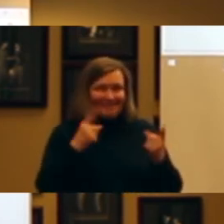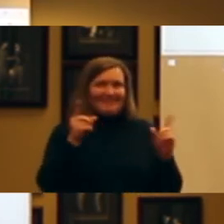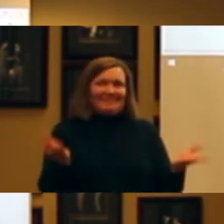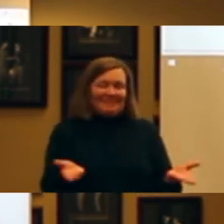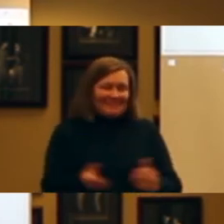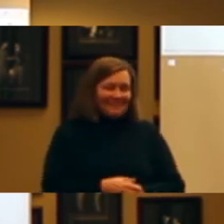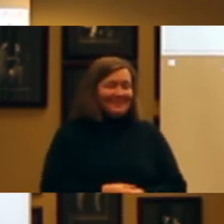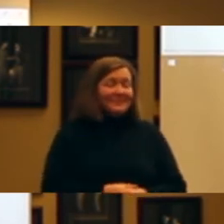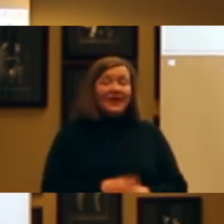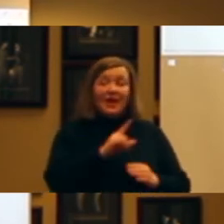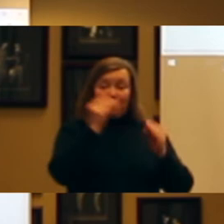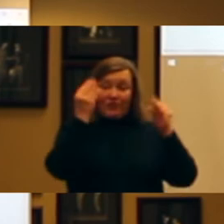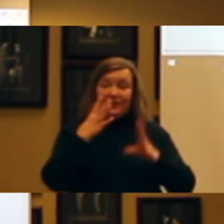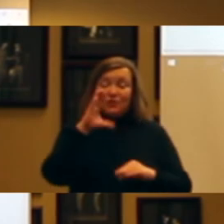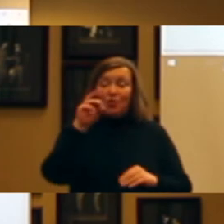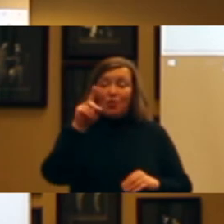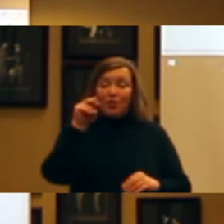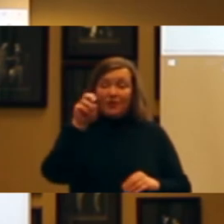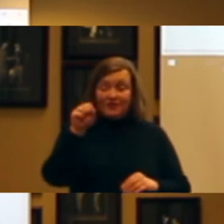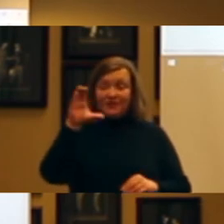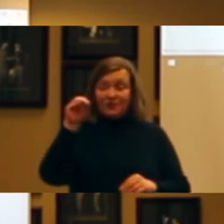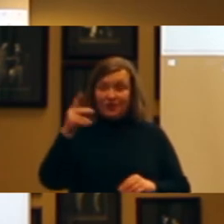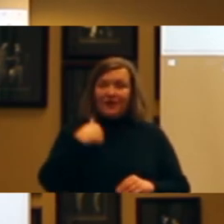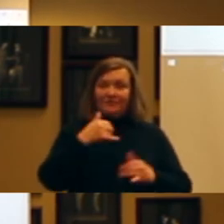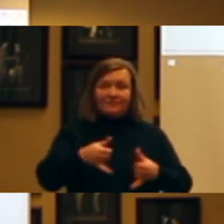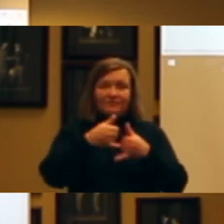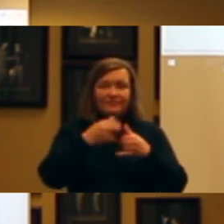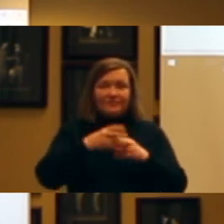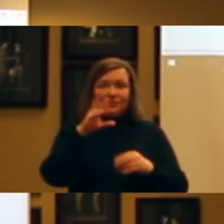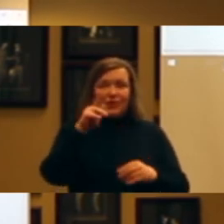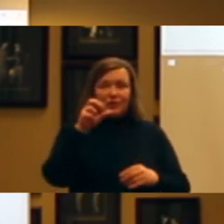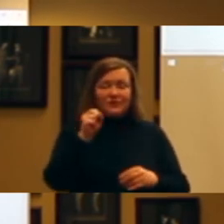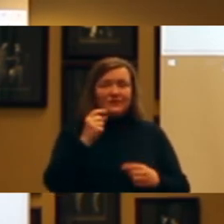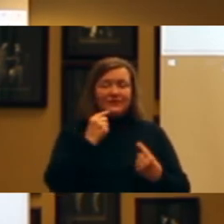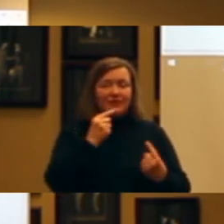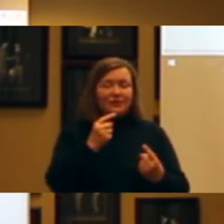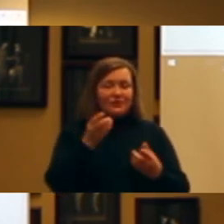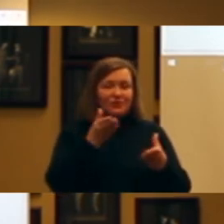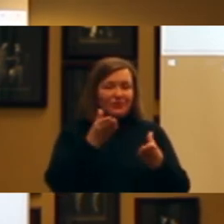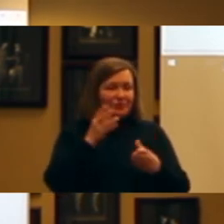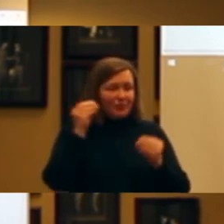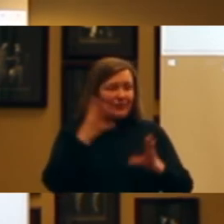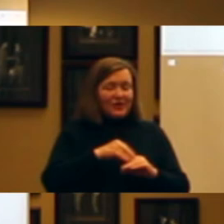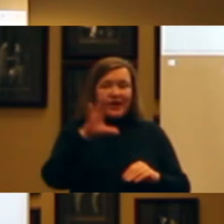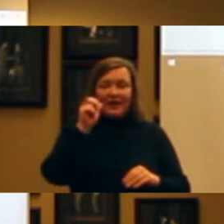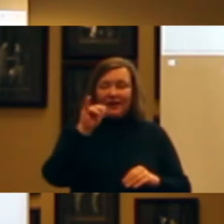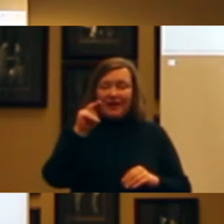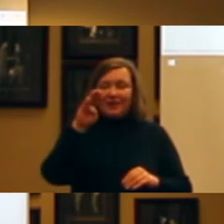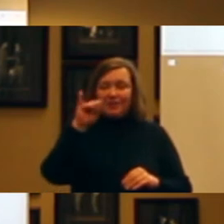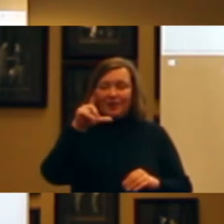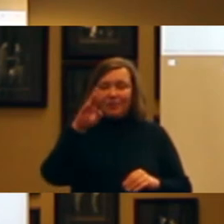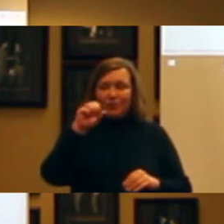here. Professor Cordones-Cook is the Curators Distinguished Research Professor and Catherine Paine Middlebush Professor